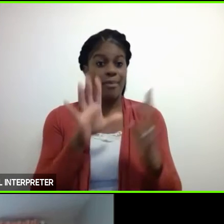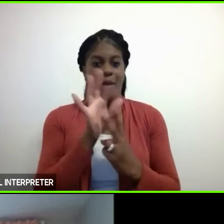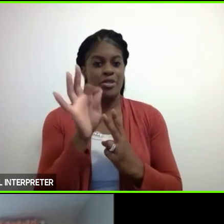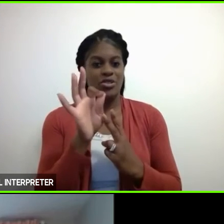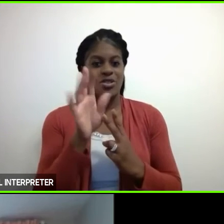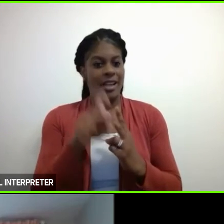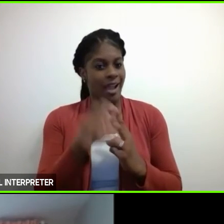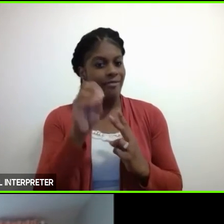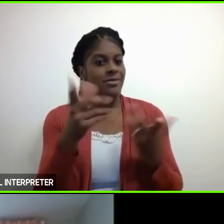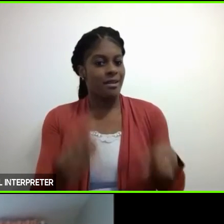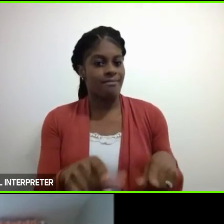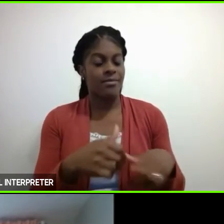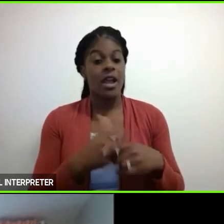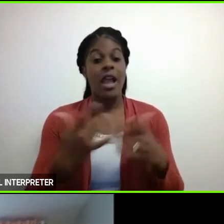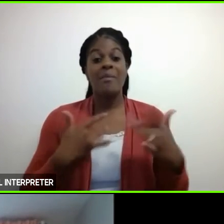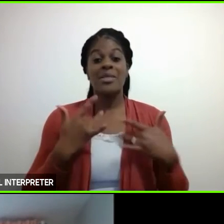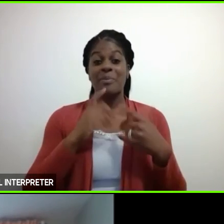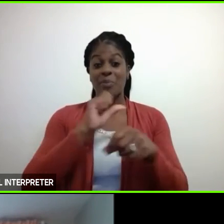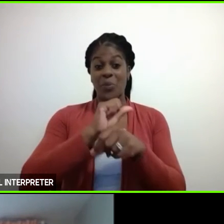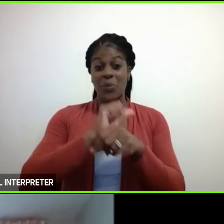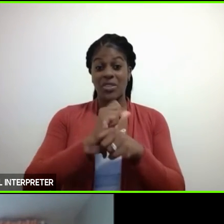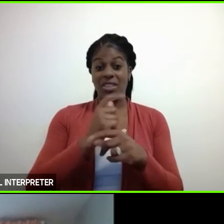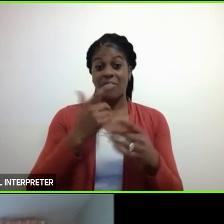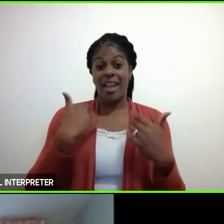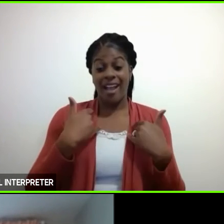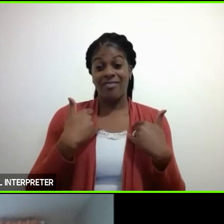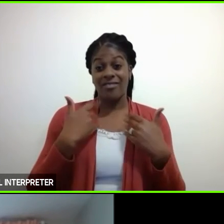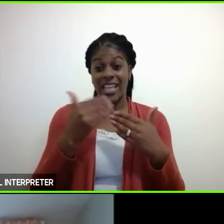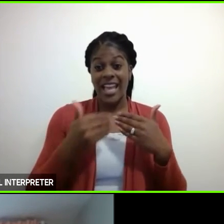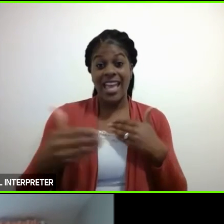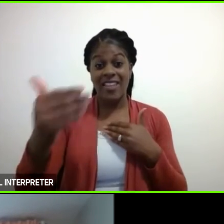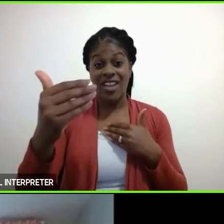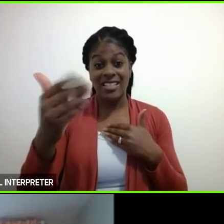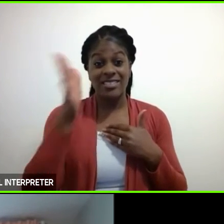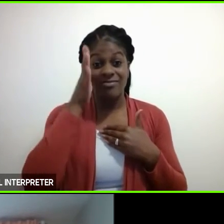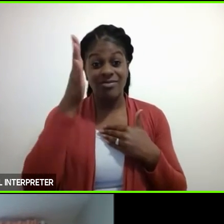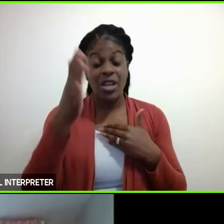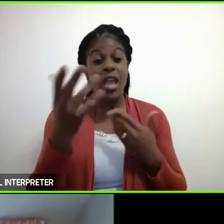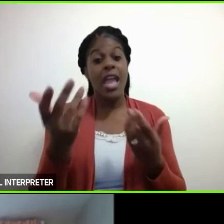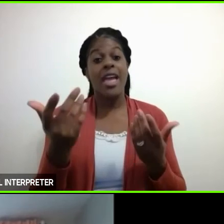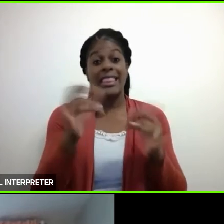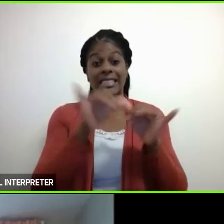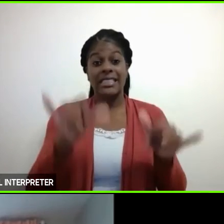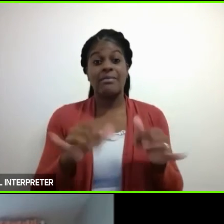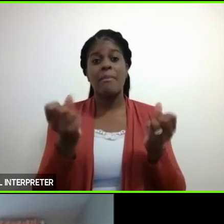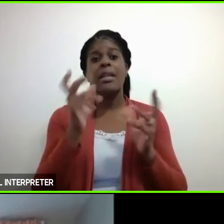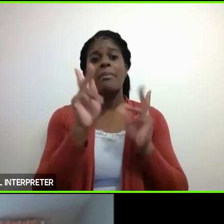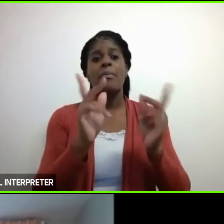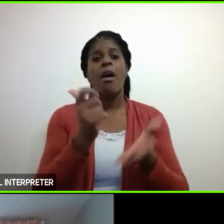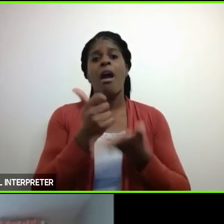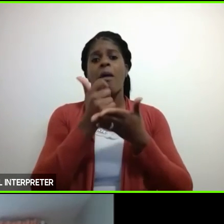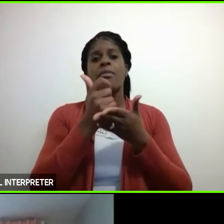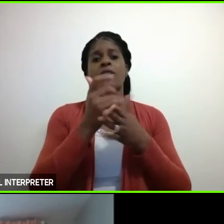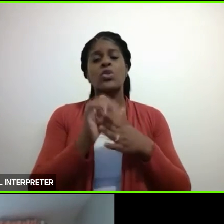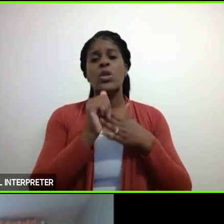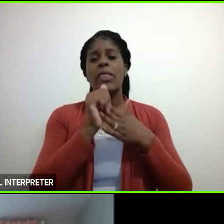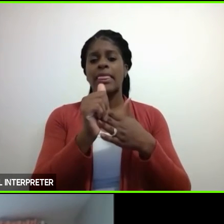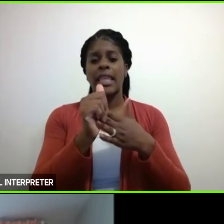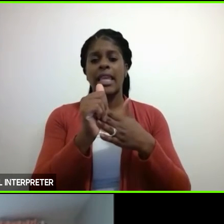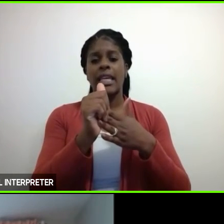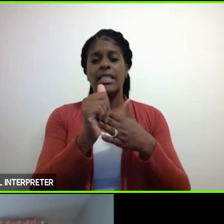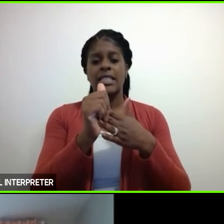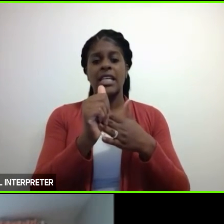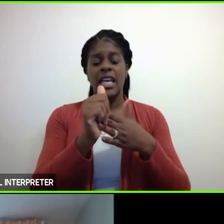excited about the work that we have ahead of us in the system and with many people in helping to lead this charge. We know that